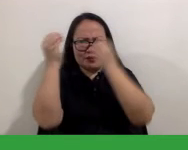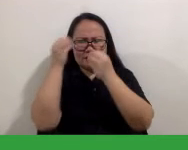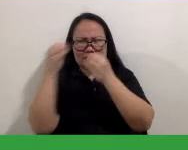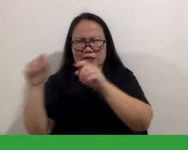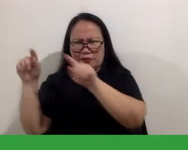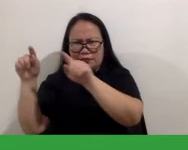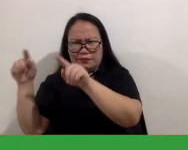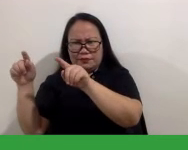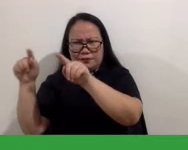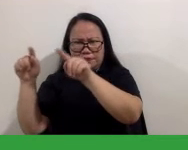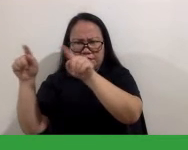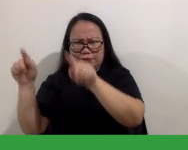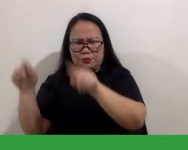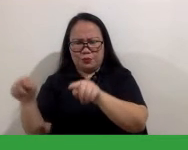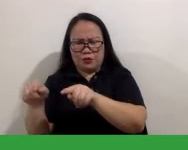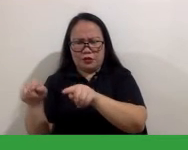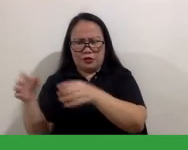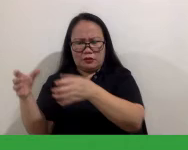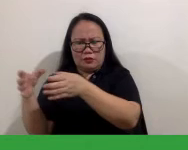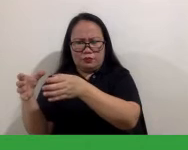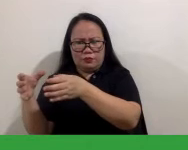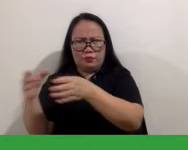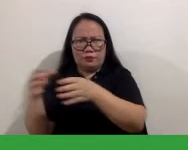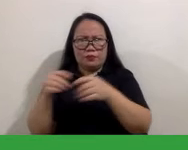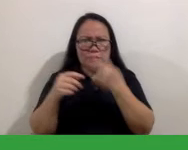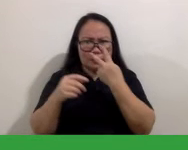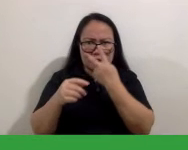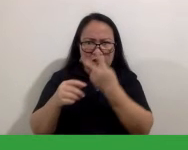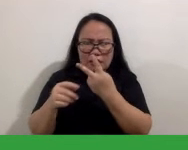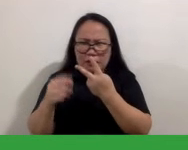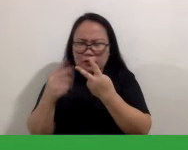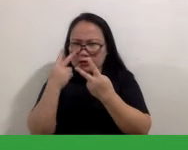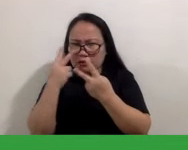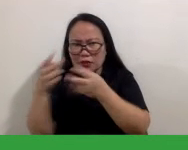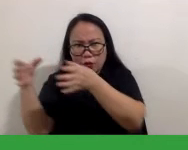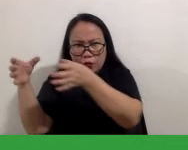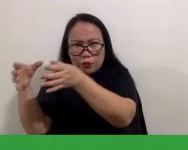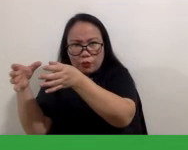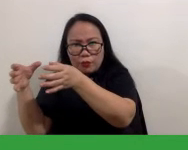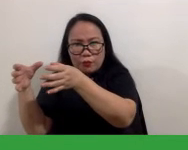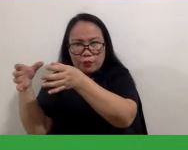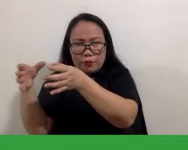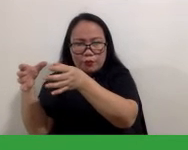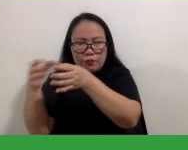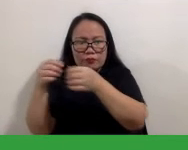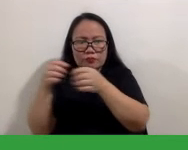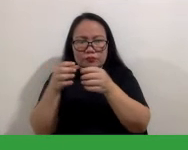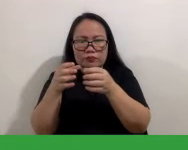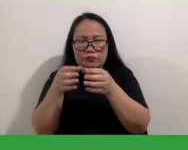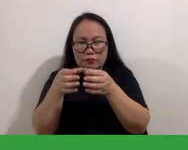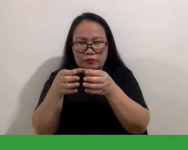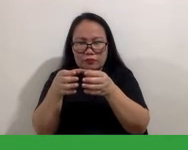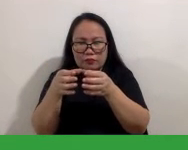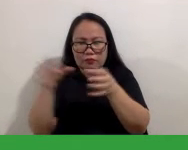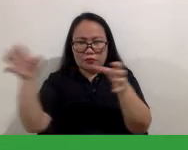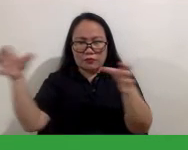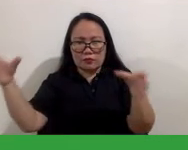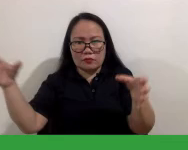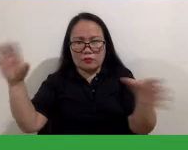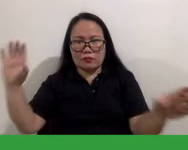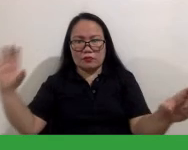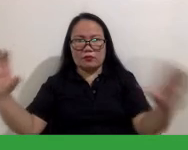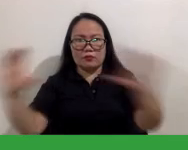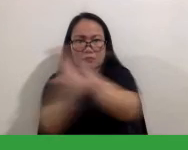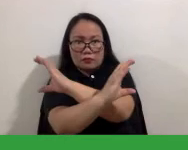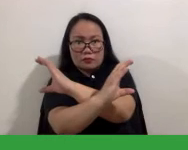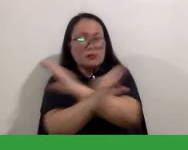Kasi iisipin nila may bracket siya. So, ibig sabihin this means group. Okay? Pero kung titingnan natin mabuti, wala tayong group